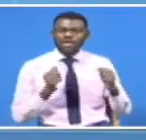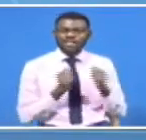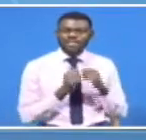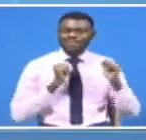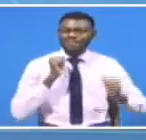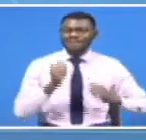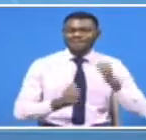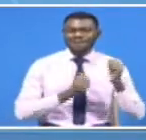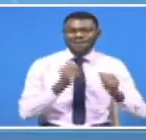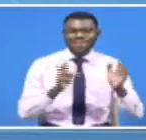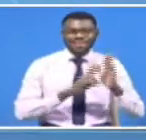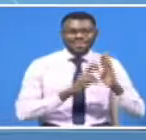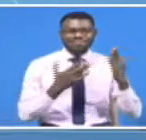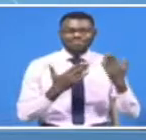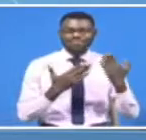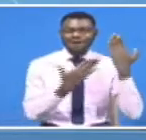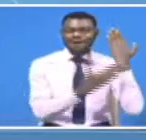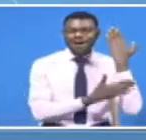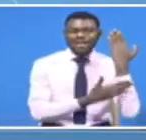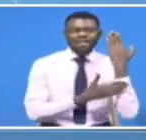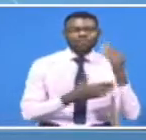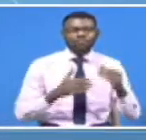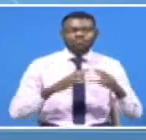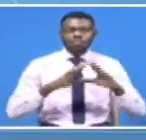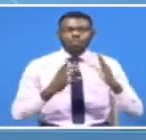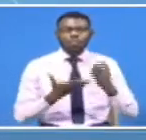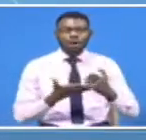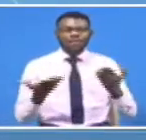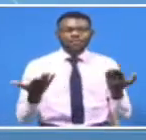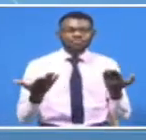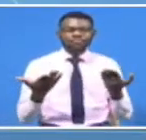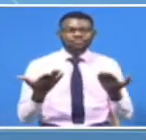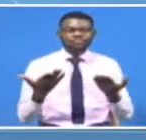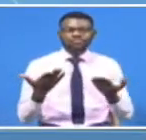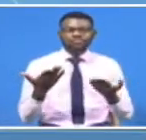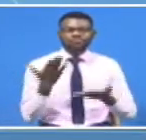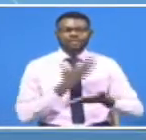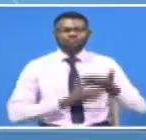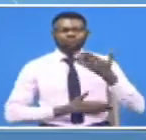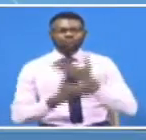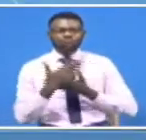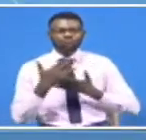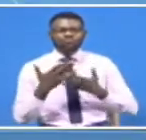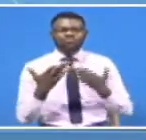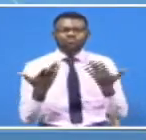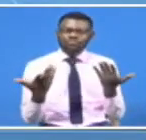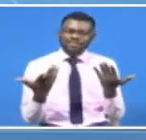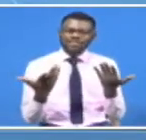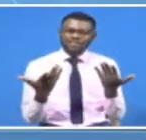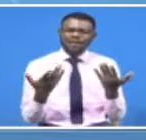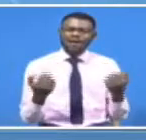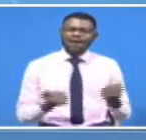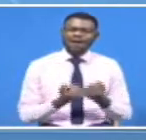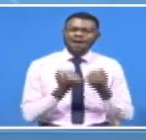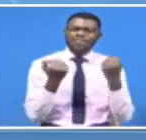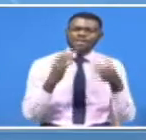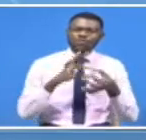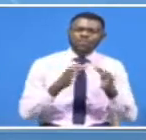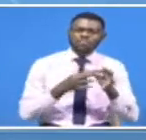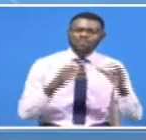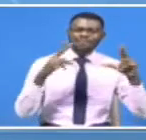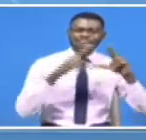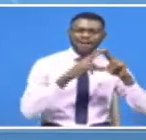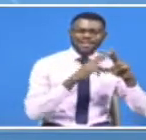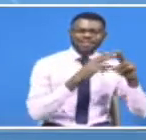represent the county in this year's World Para-Athletics Championships to be held in Paris, France from 8th to 17th